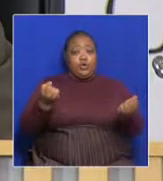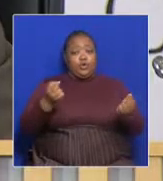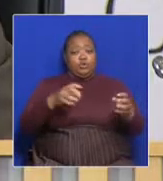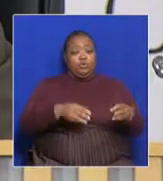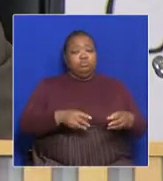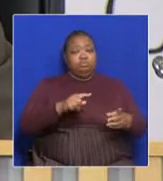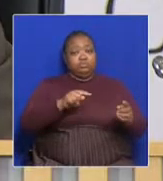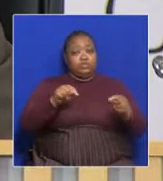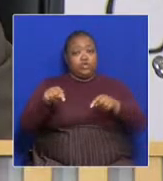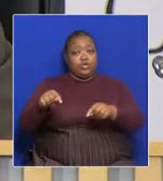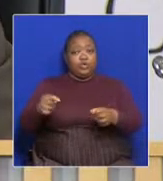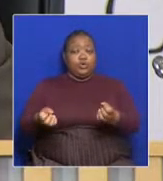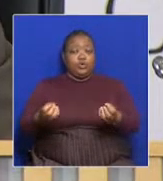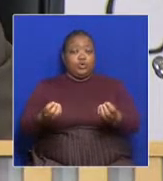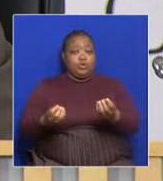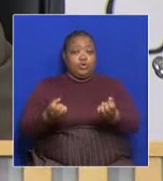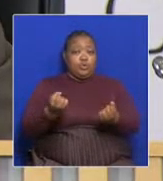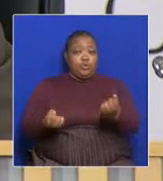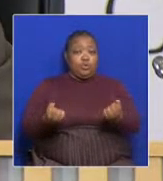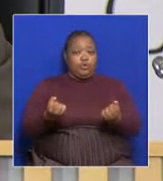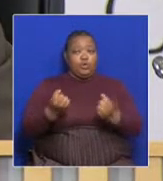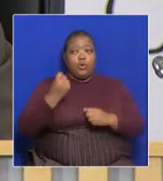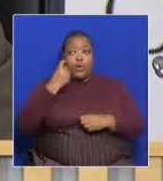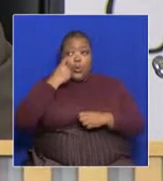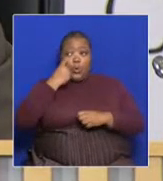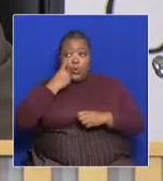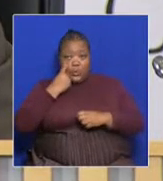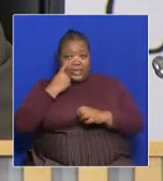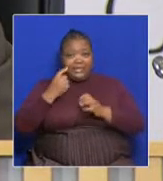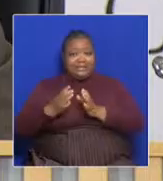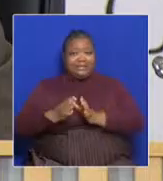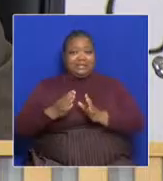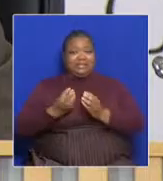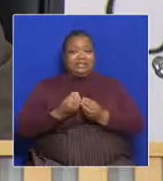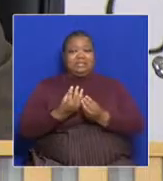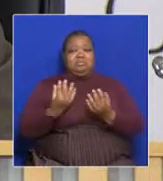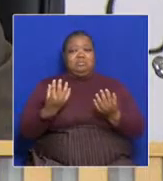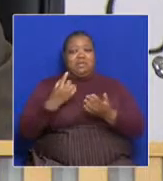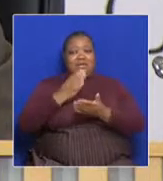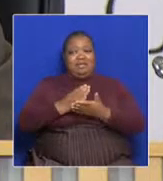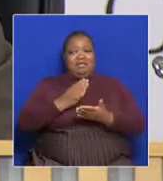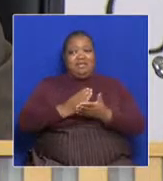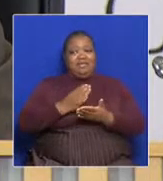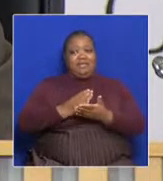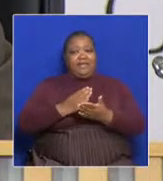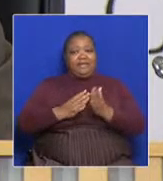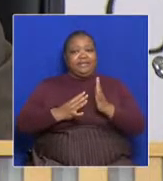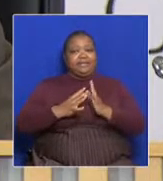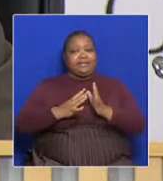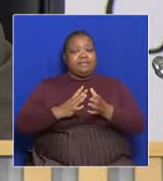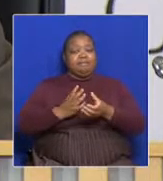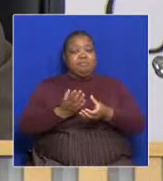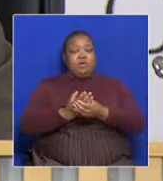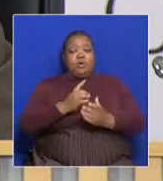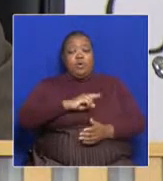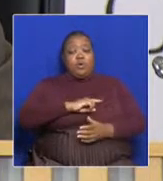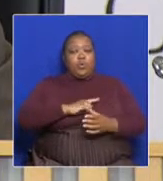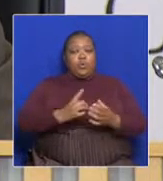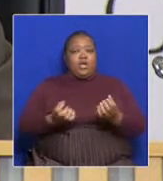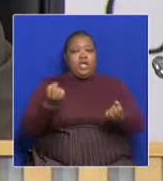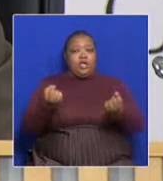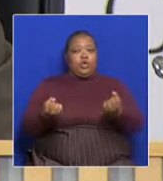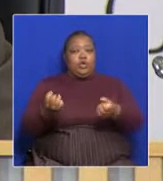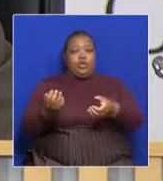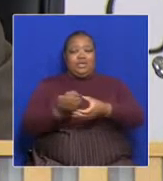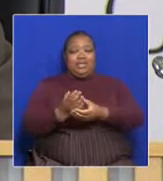many witnesses to corroborate certain facts, because obviously you want to prove your case in court. Yeah, this is an inquiry that's